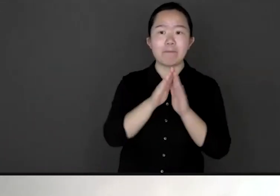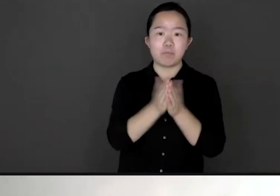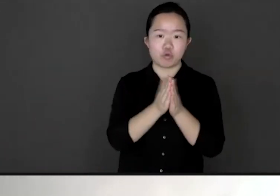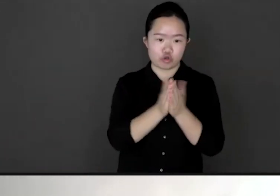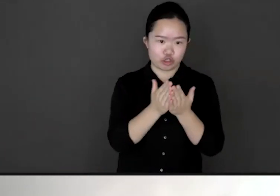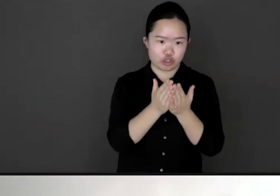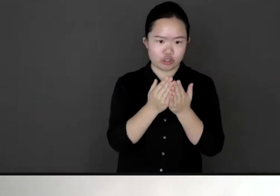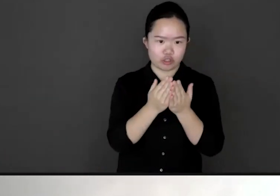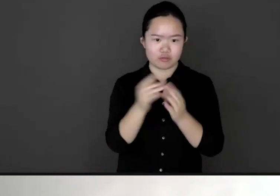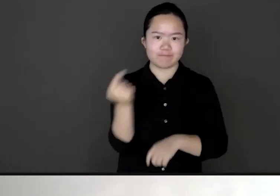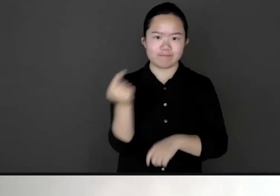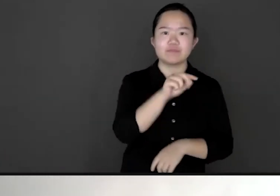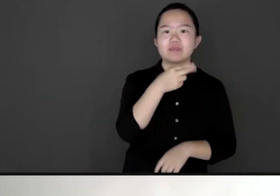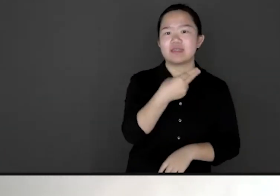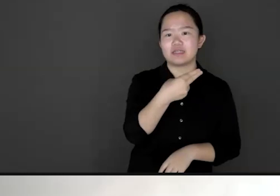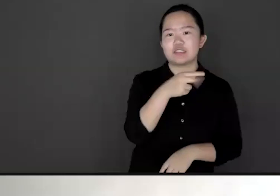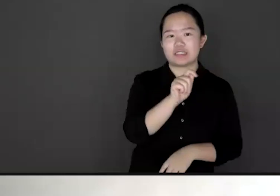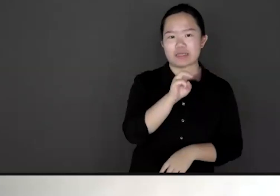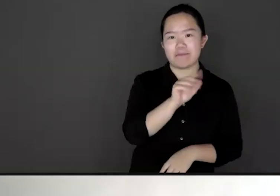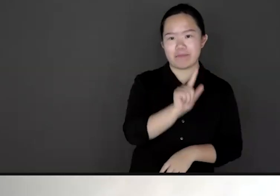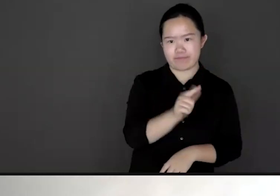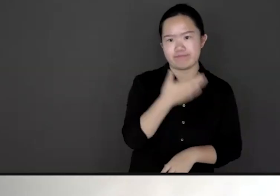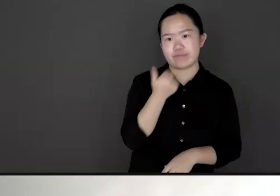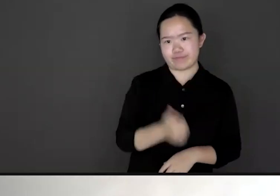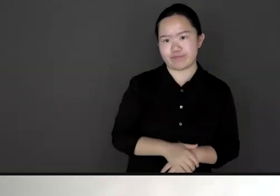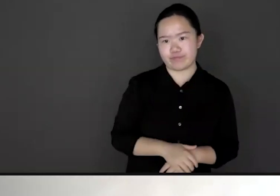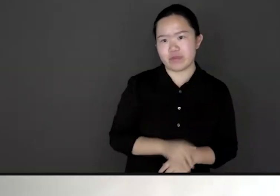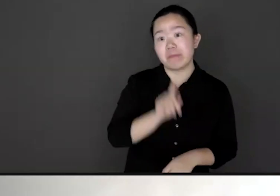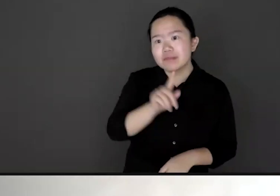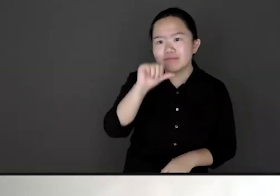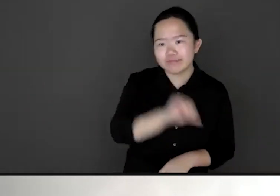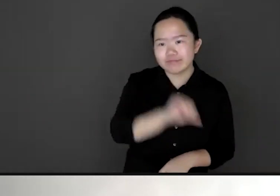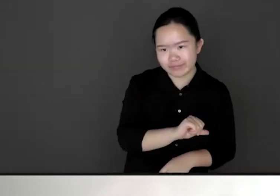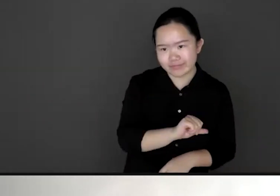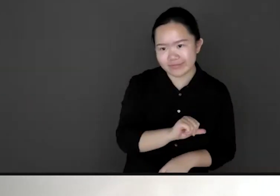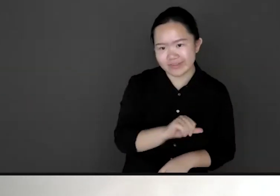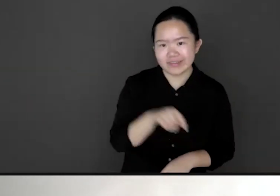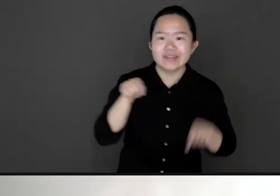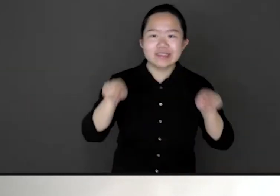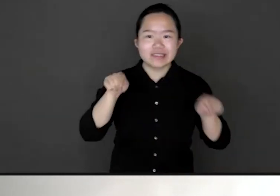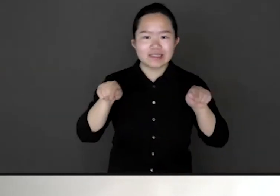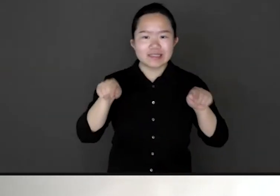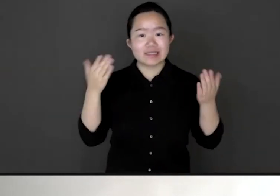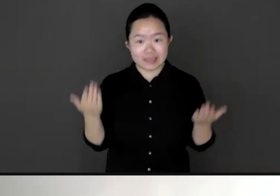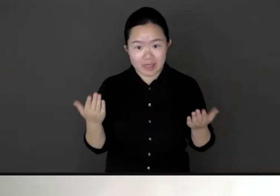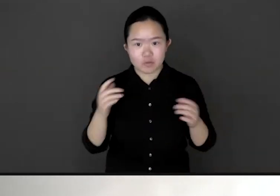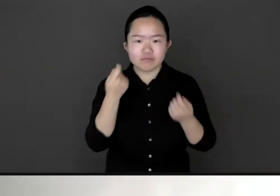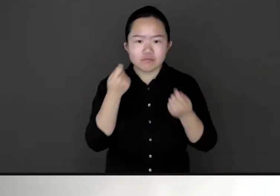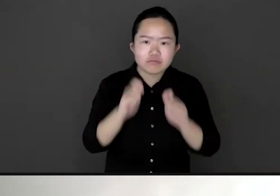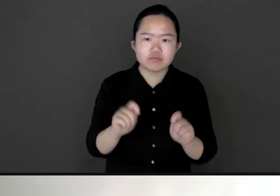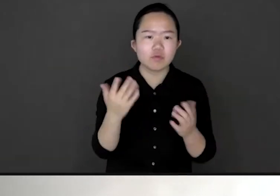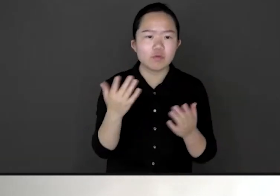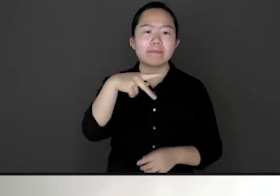better. Whether it's Hector, whether it's Google, Microsoft, or Adobe, everybody is doing more to make their tools